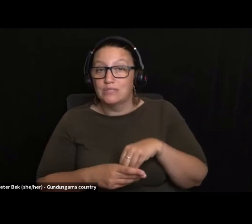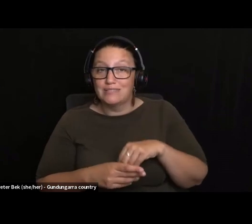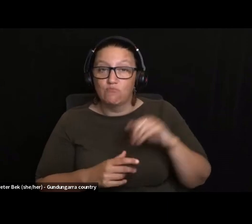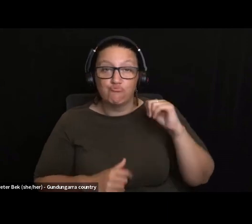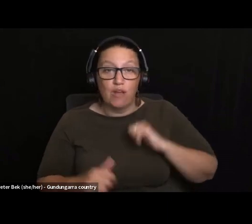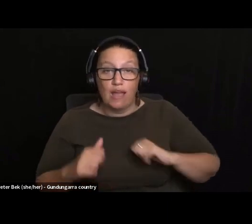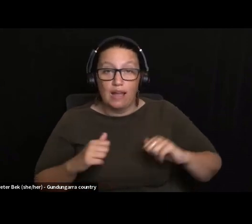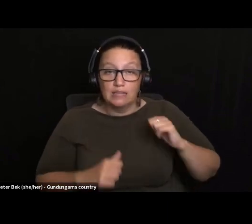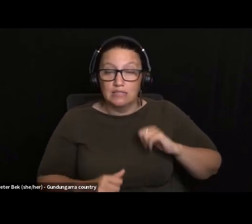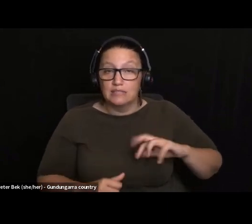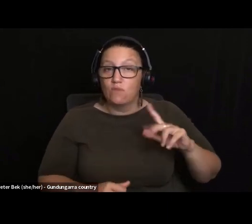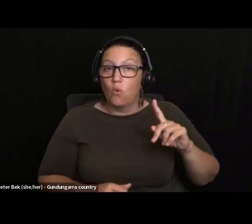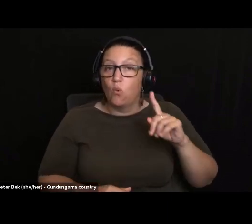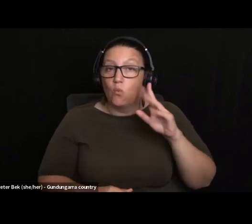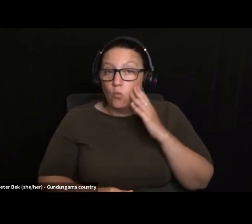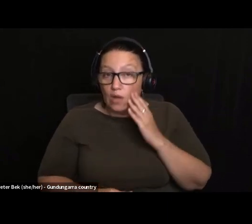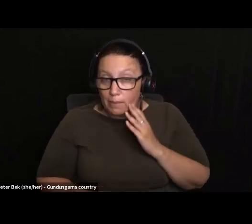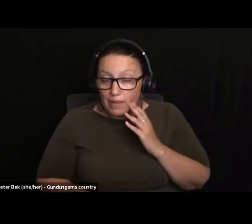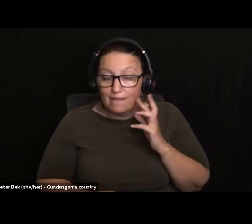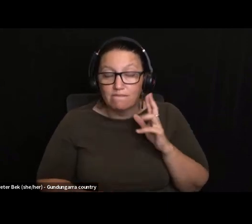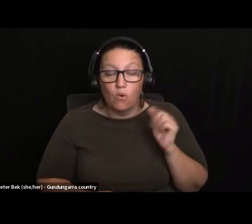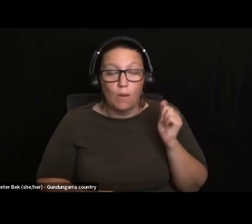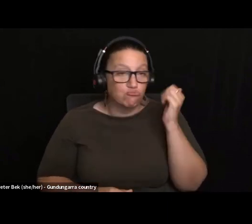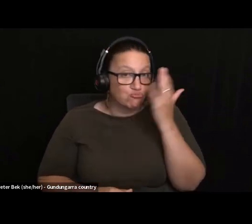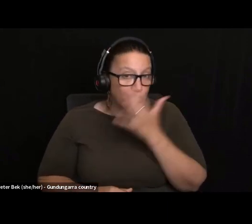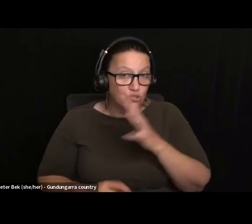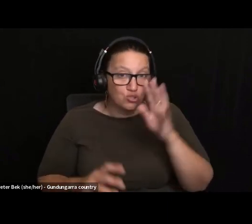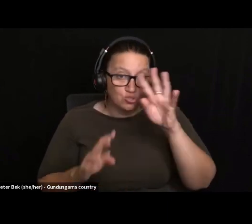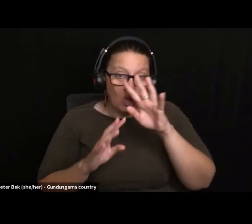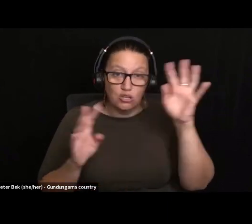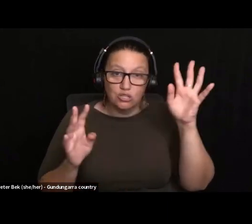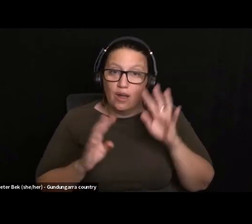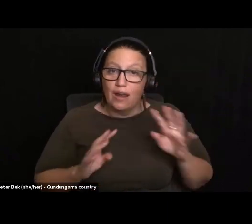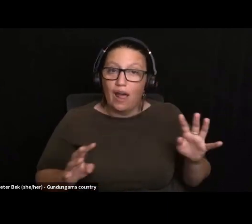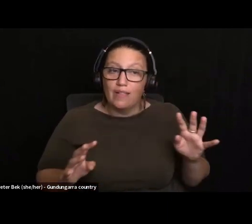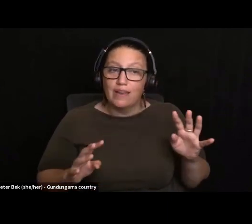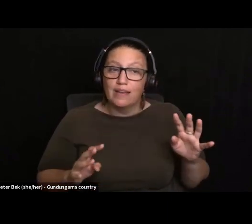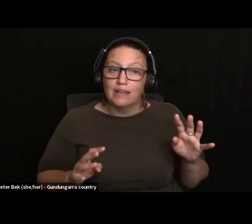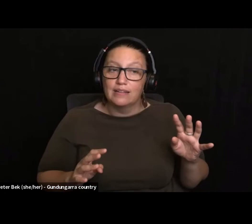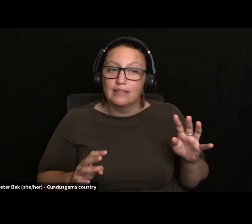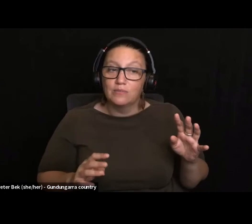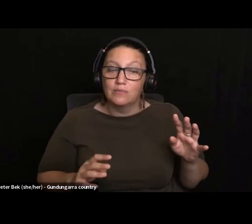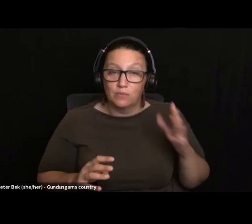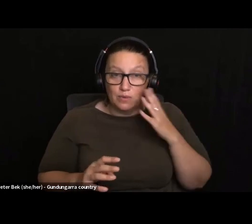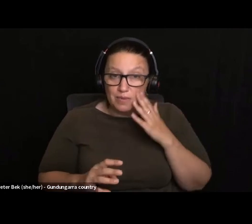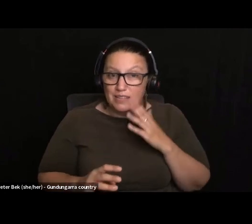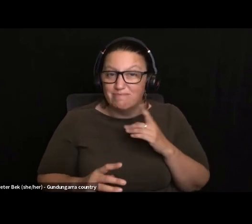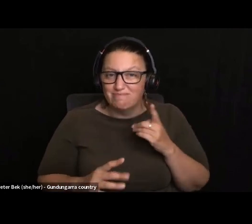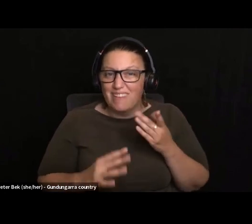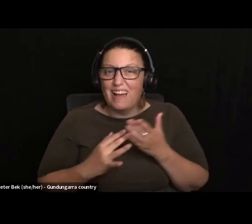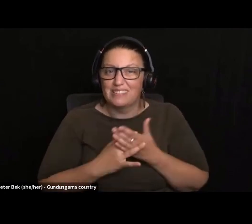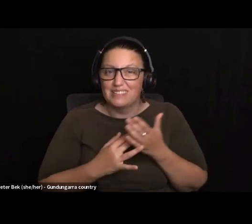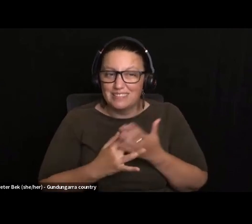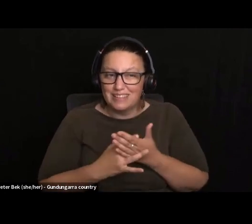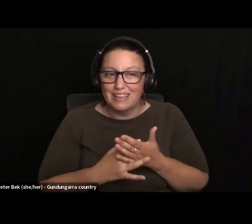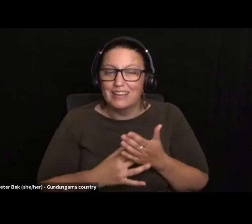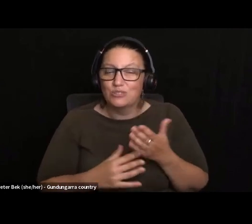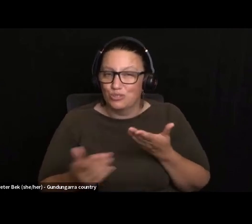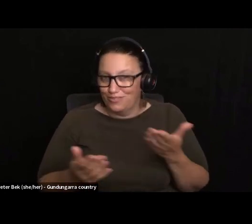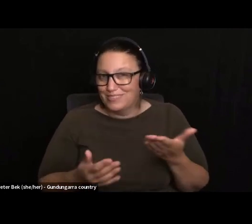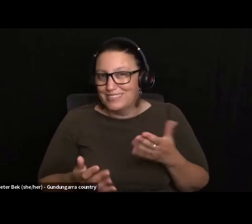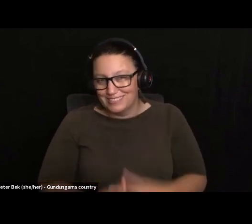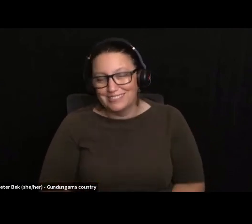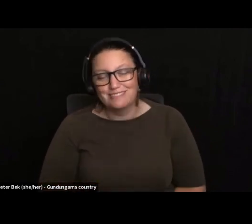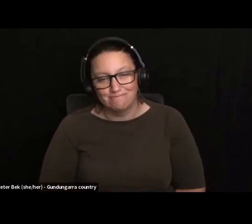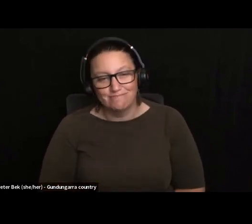across Aboriginal and Torres Strait Islander Aboriginal and Torres Strait Islander women accessing services.